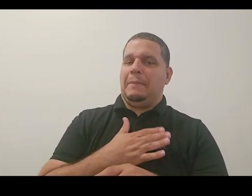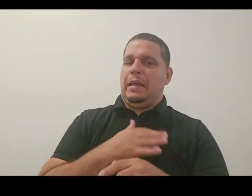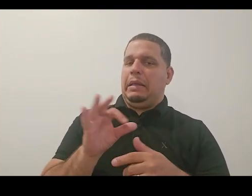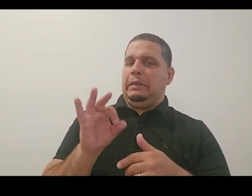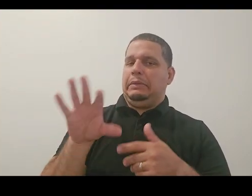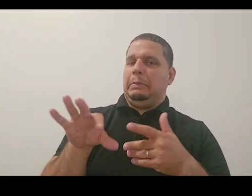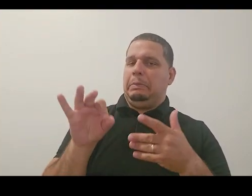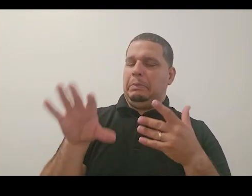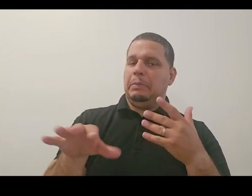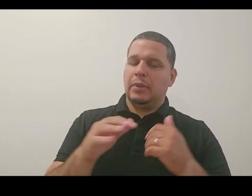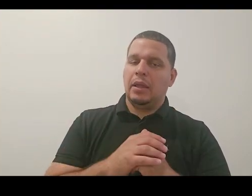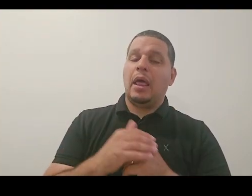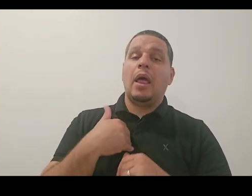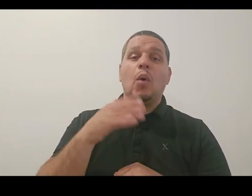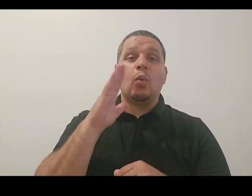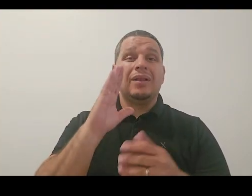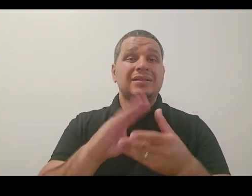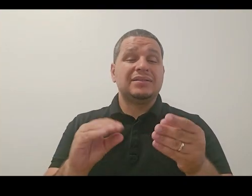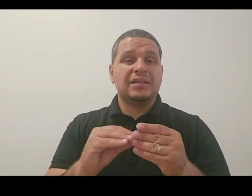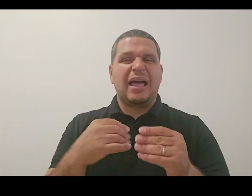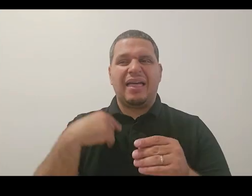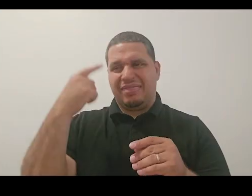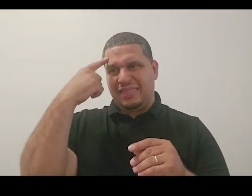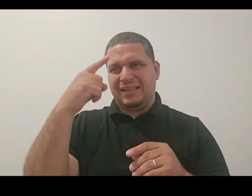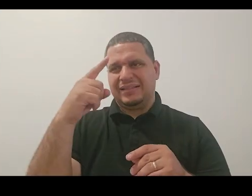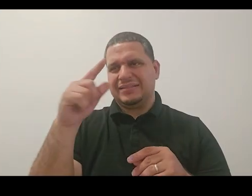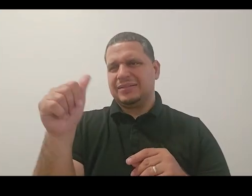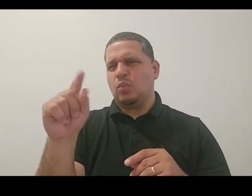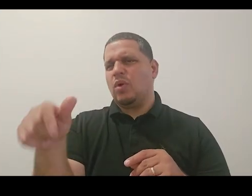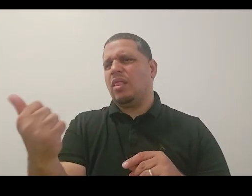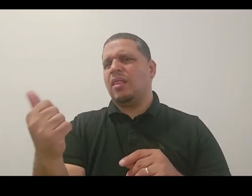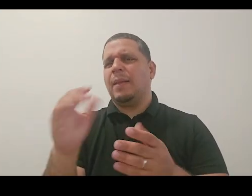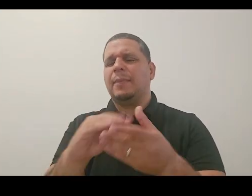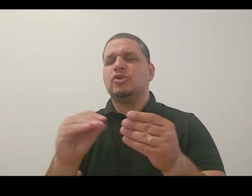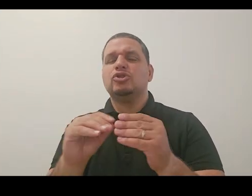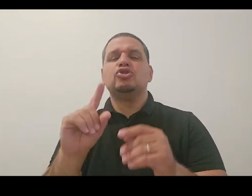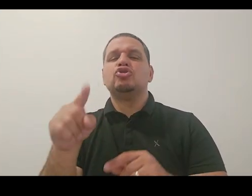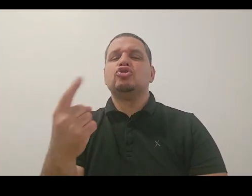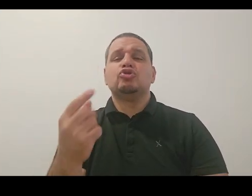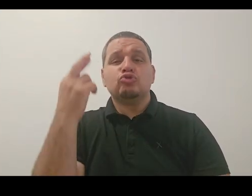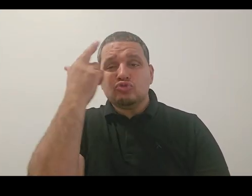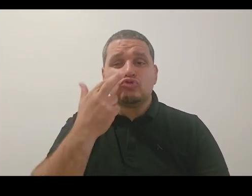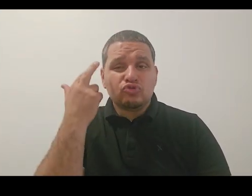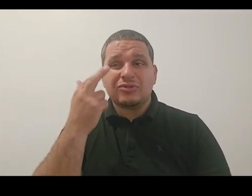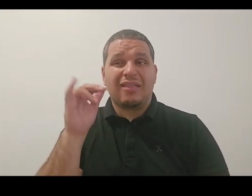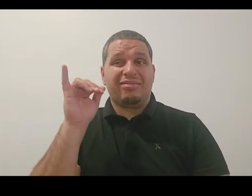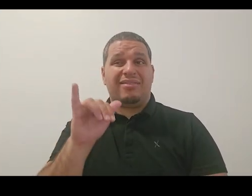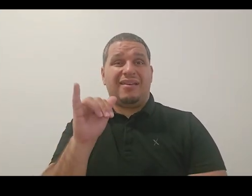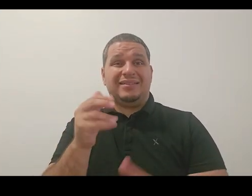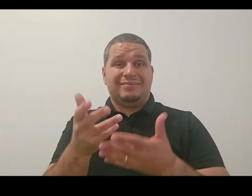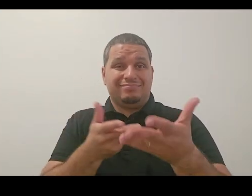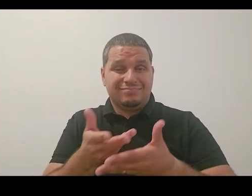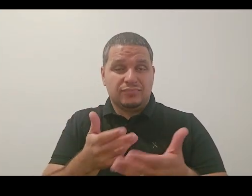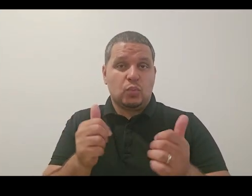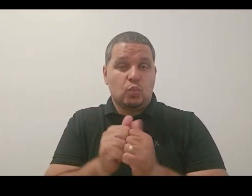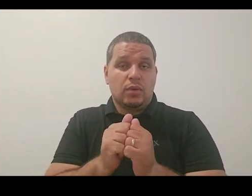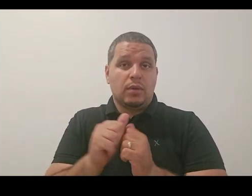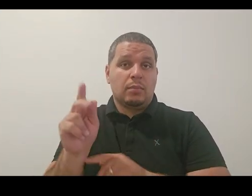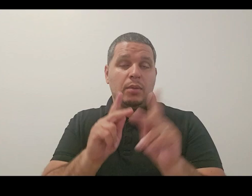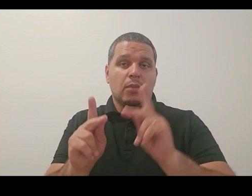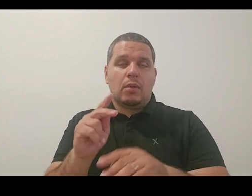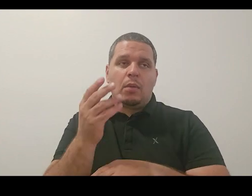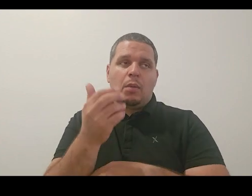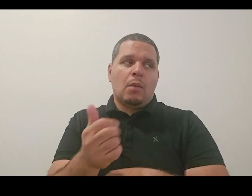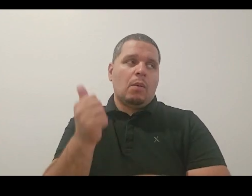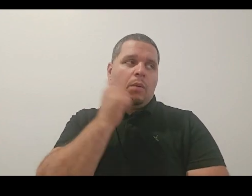So those would be kind of my tips. And I would just say, I think someone mentioned it earlier, just realize that these are